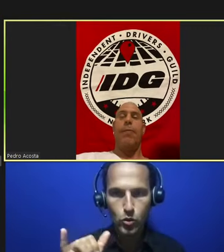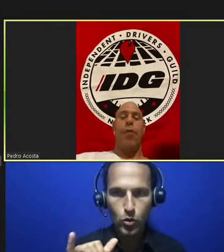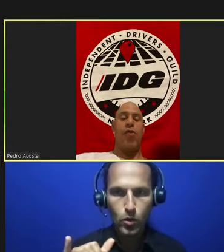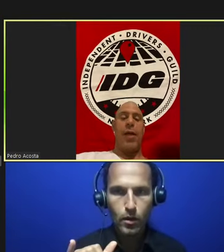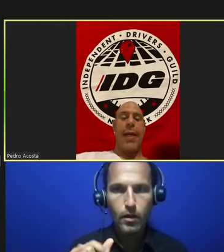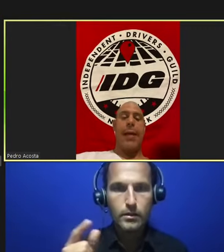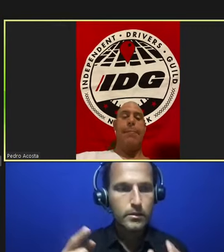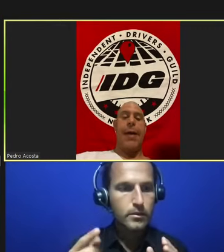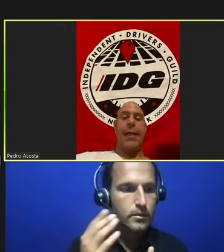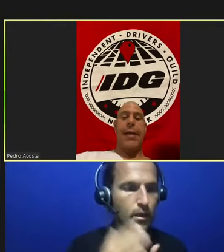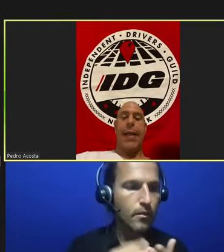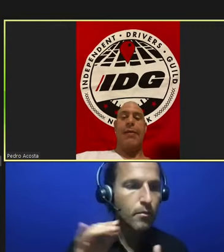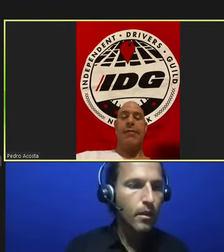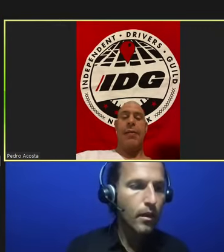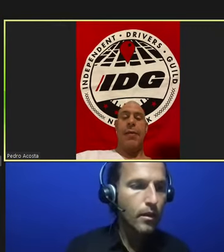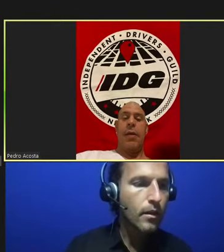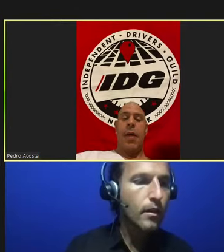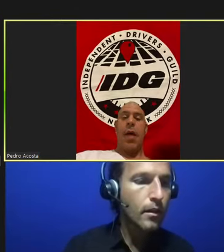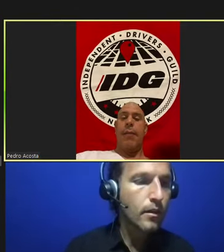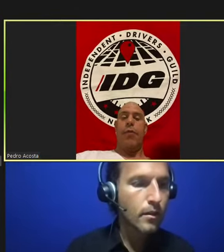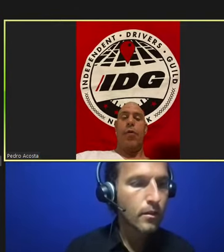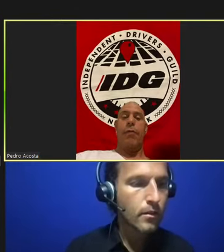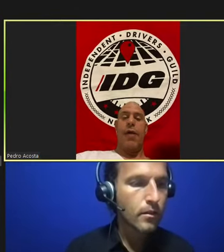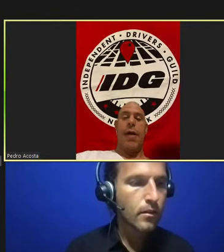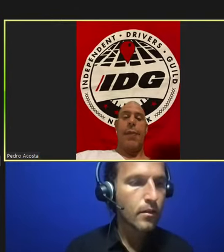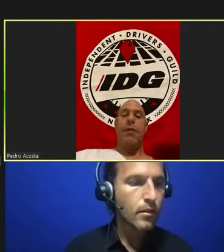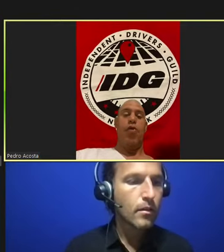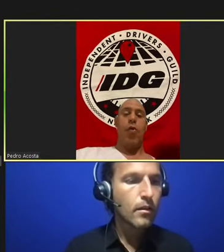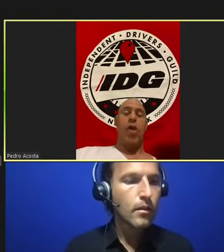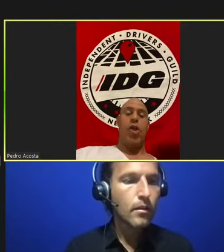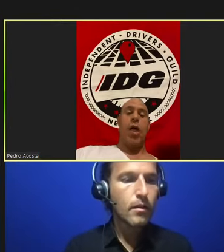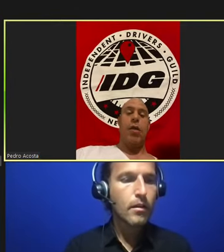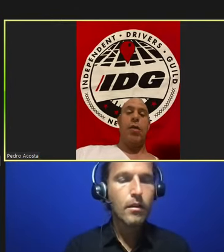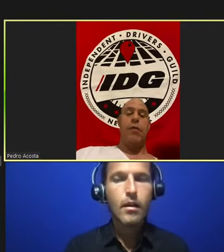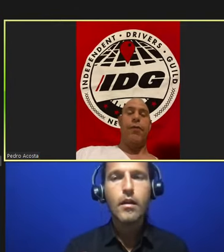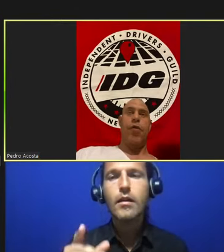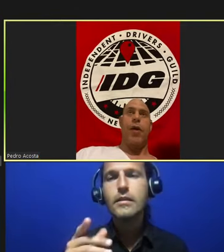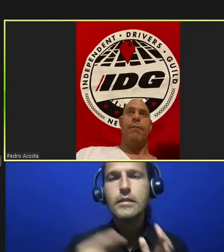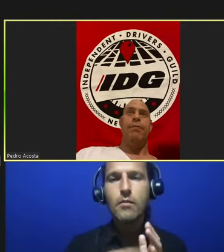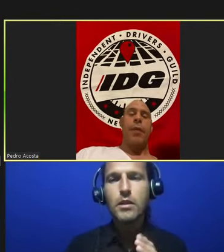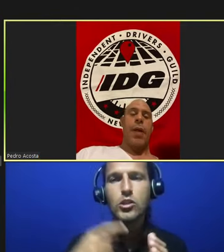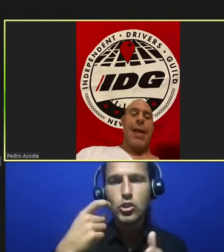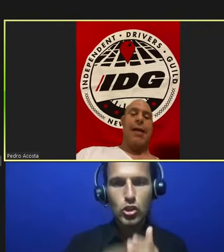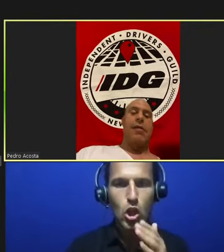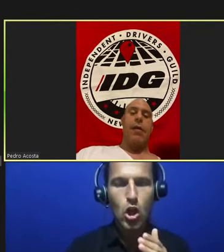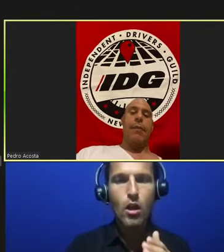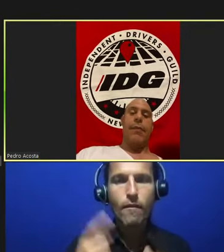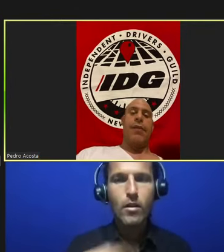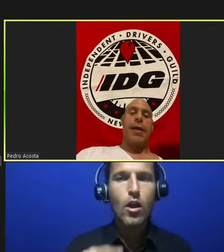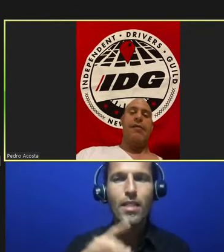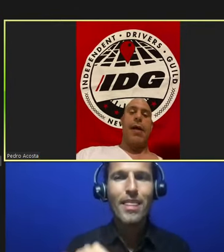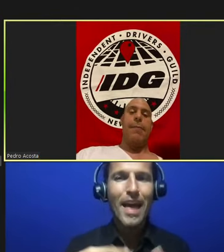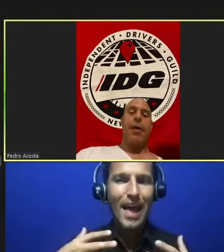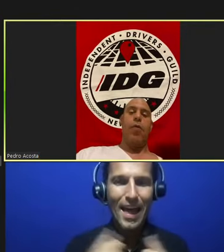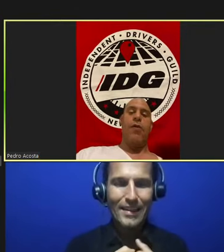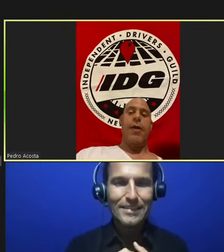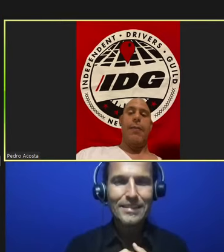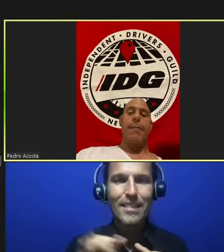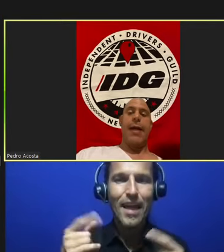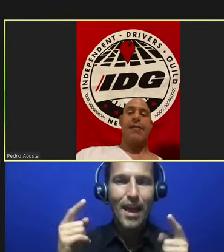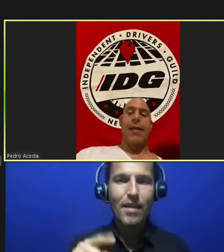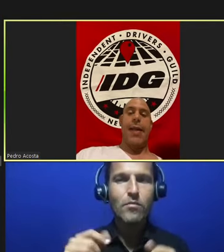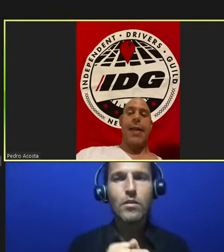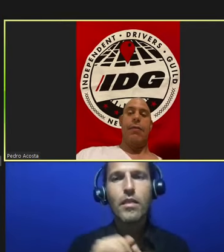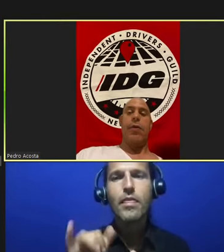because of the bus lane and bike lanes. You are charging us for the accident that is happening with